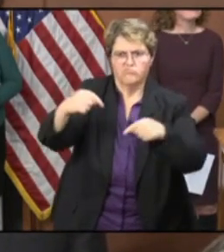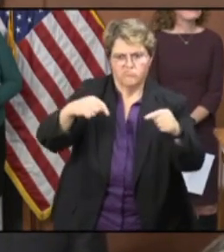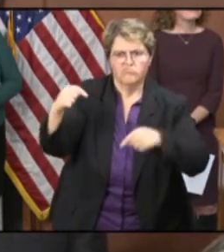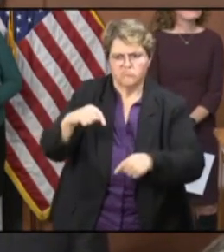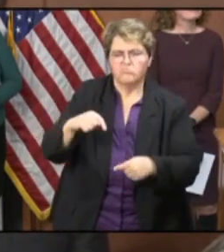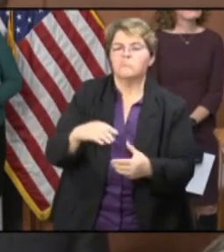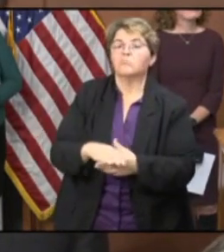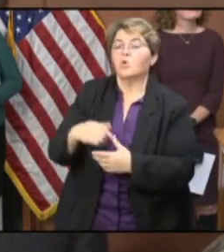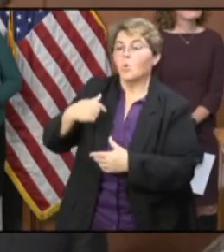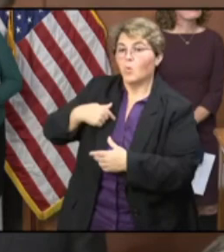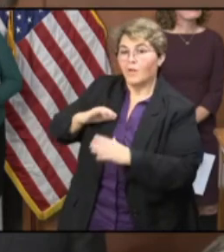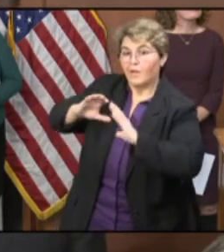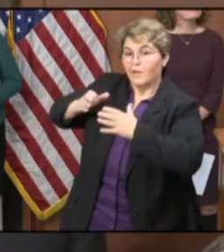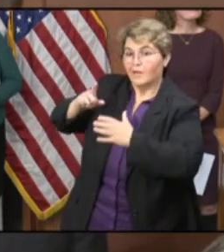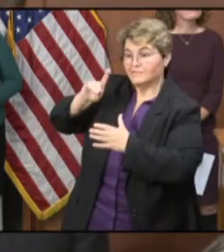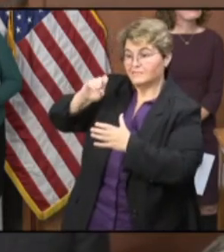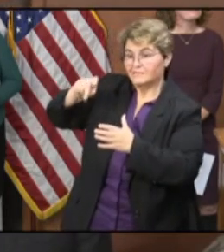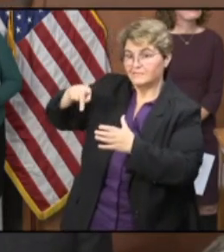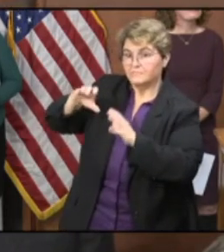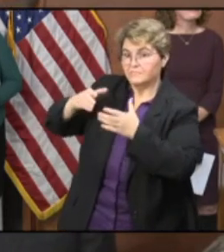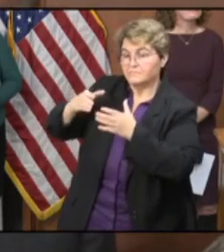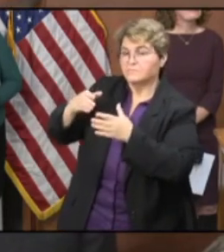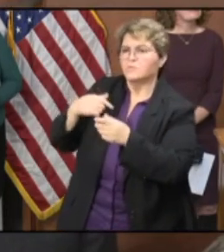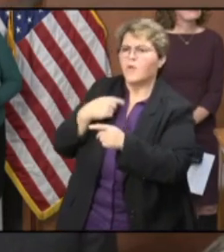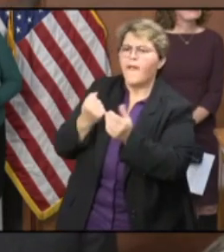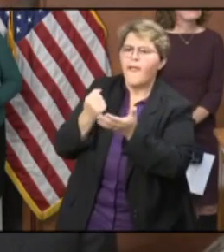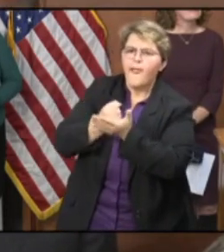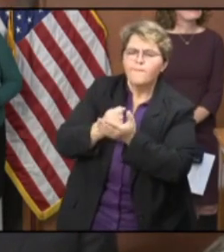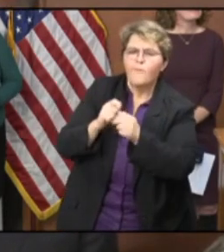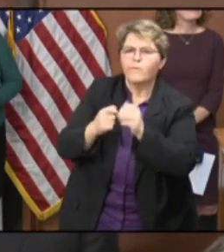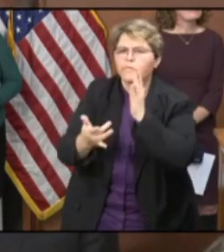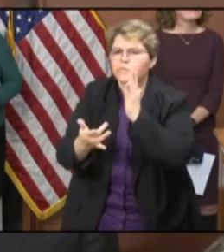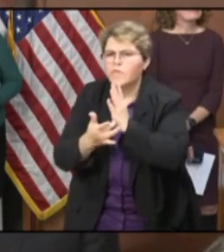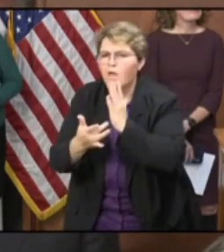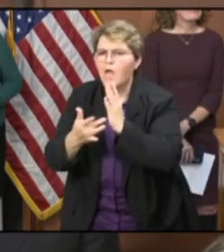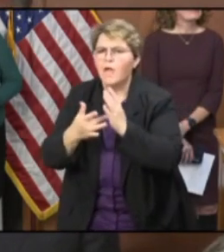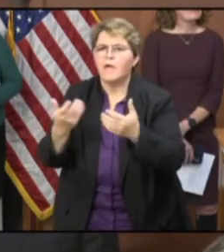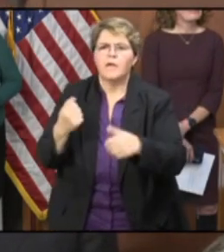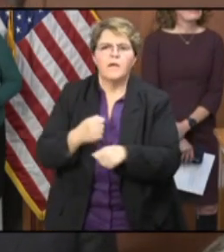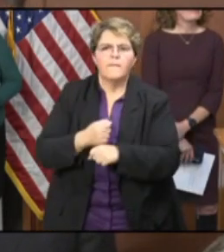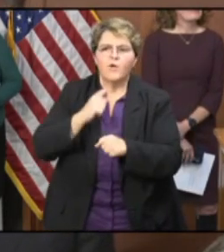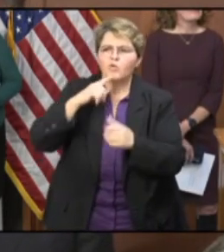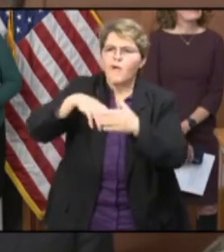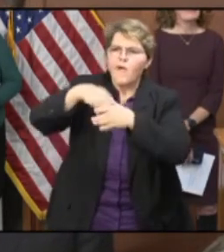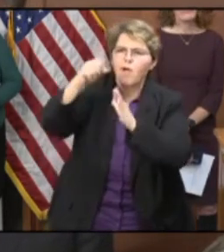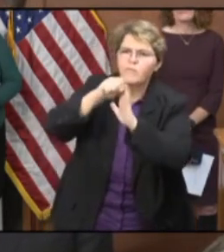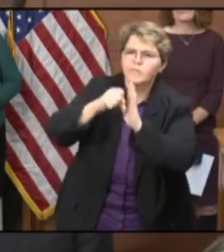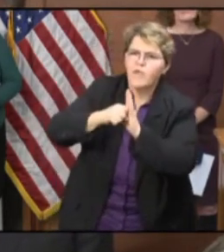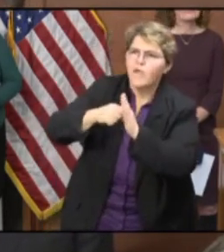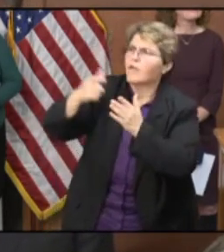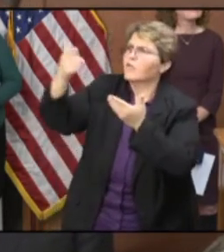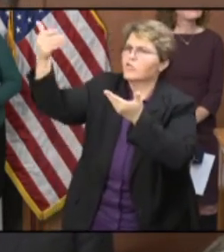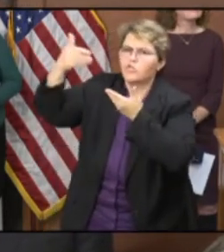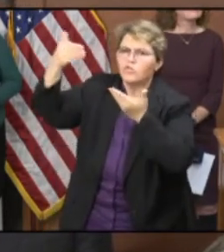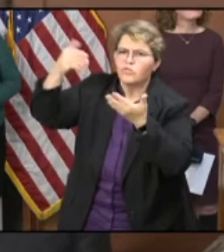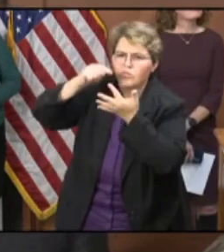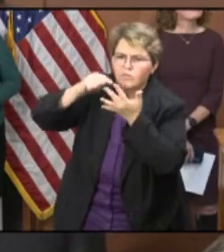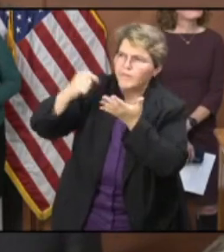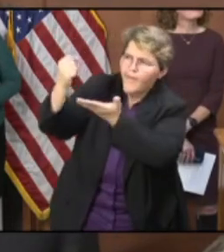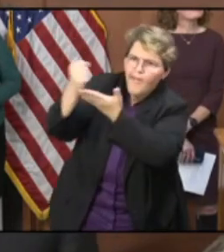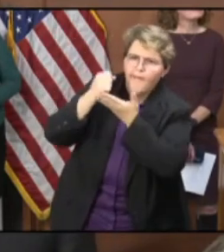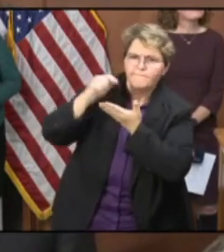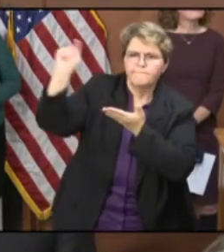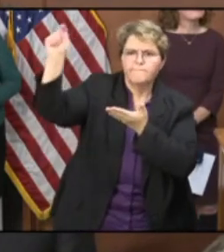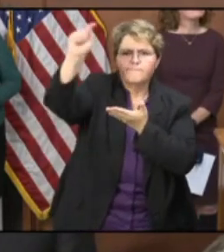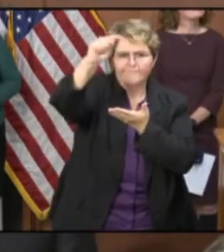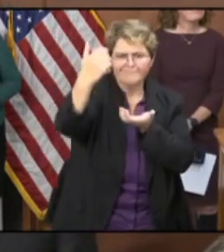one more of technical assistance and also bringing in out-of-state resources to assist the local resources. We've also activated our Interstate